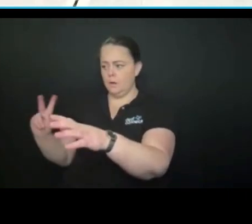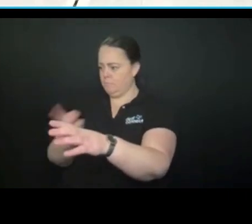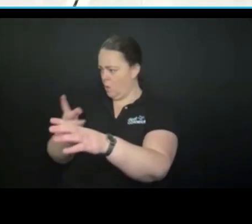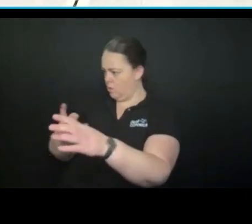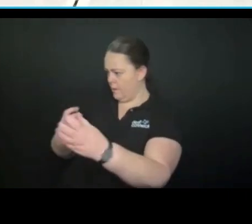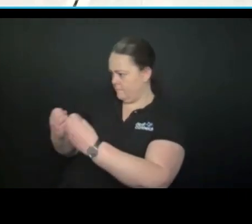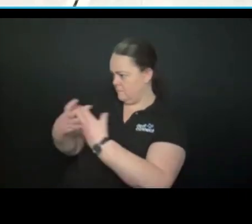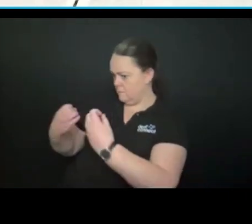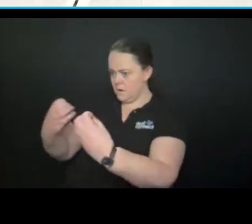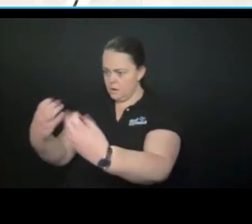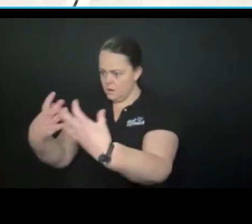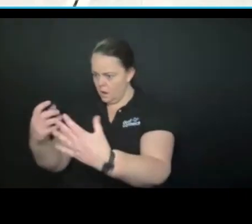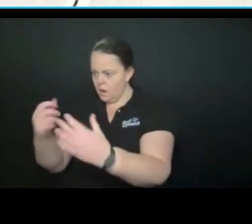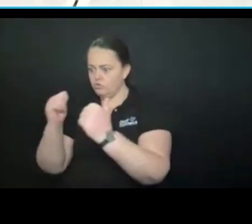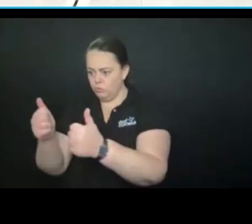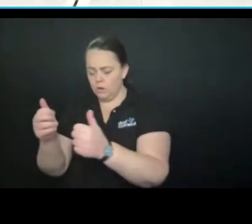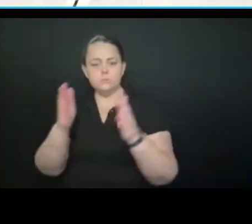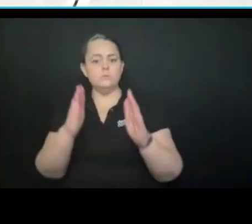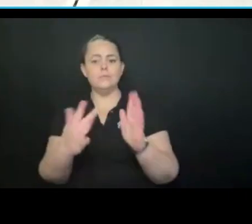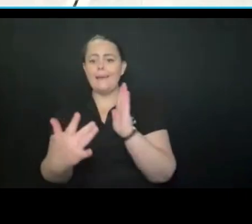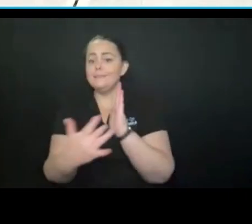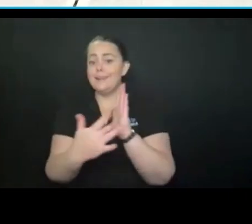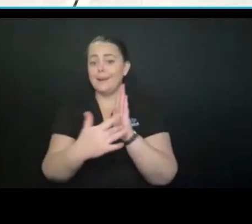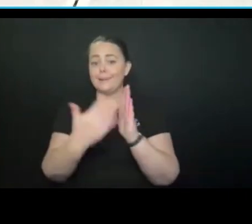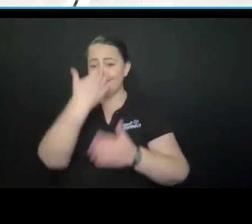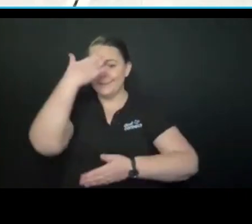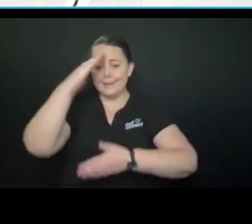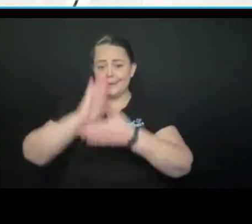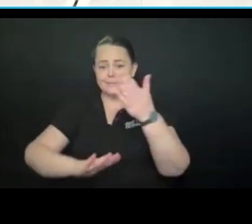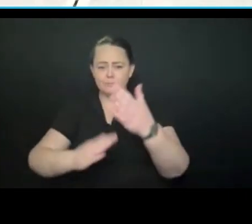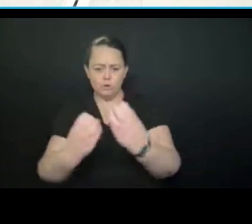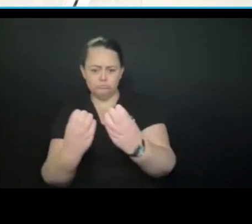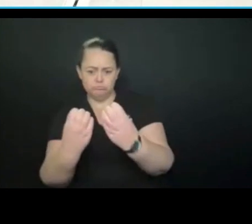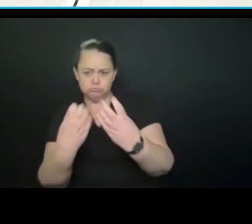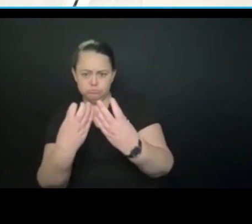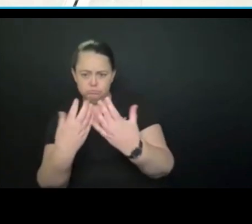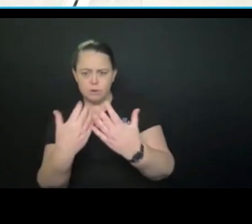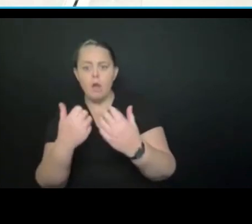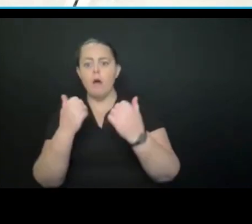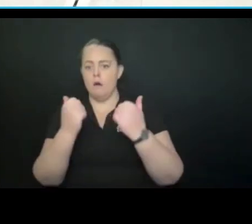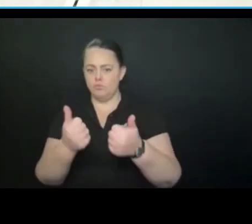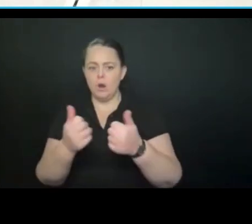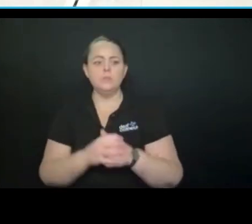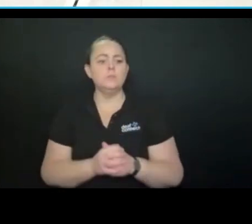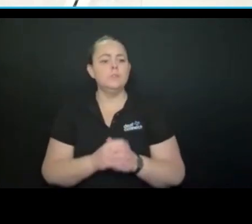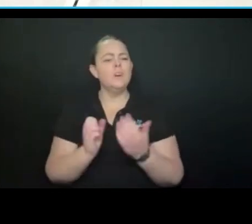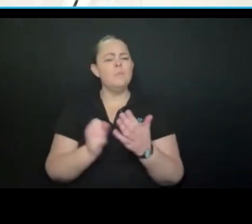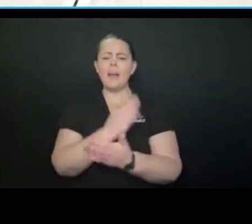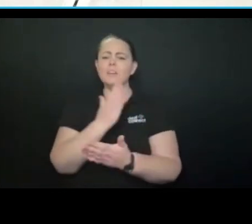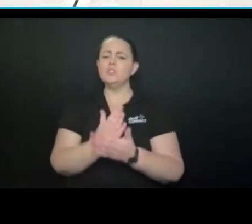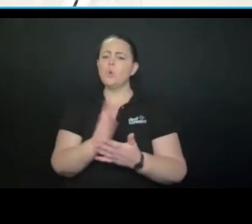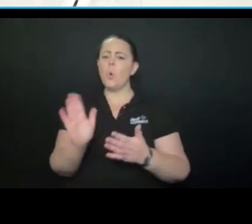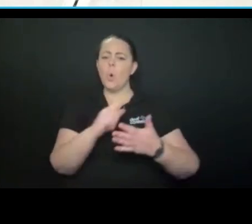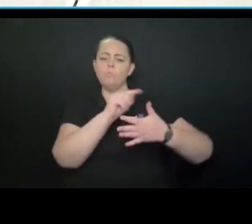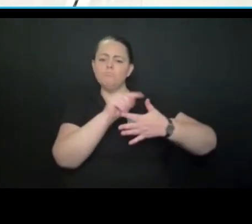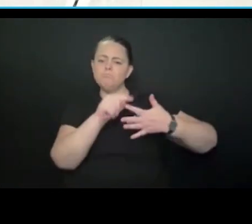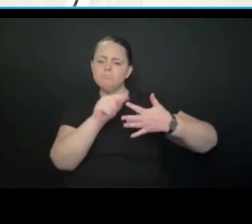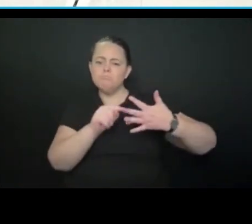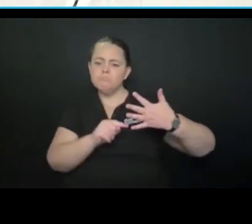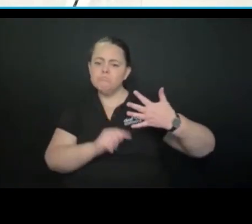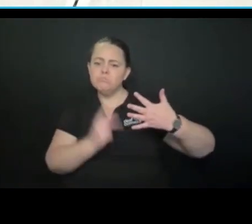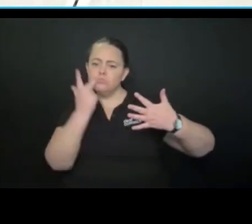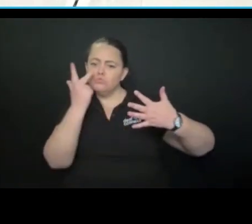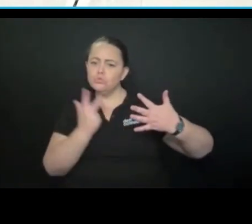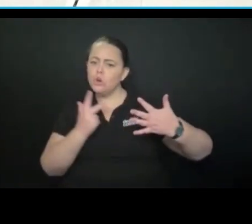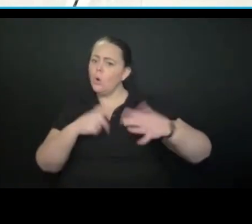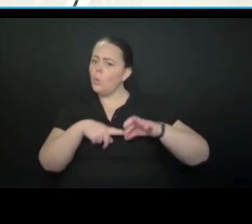Advice from technical experts in order to refine quality indicators and to ensure that these are aligned with contemporary evidence and